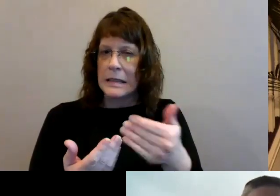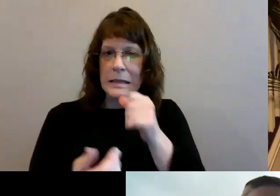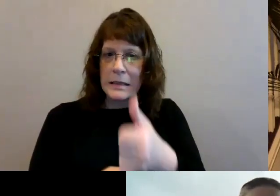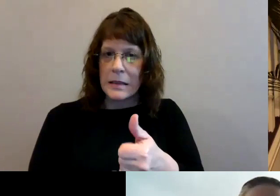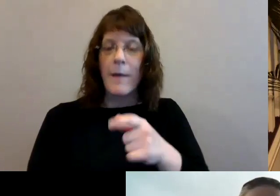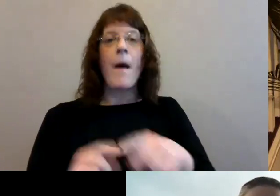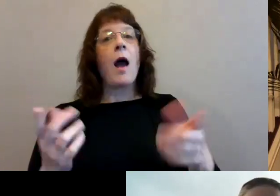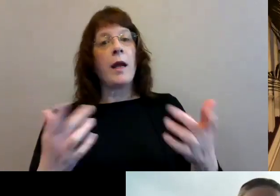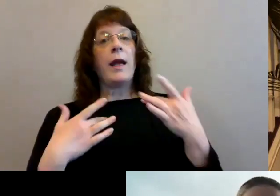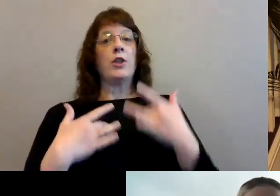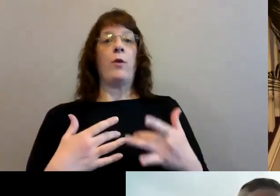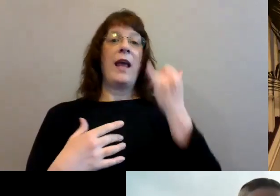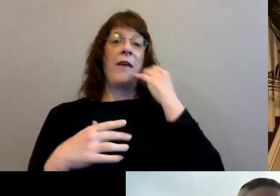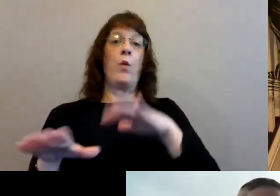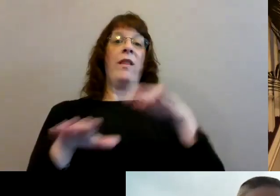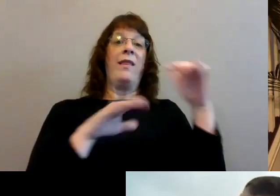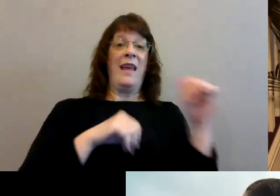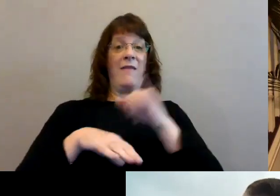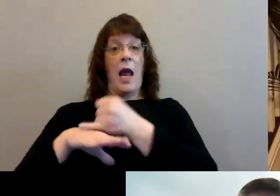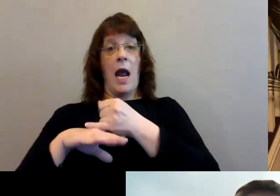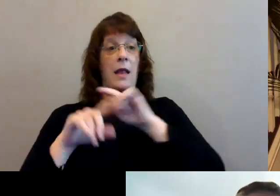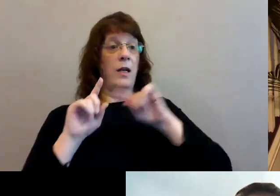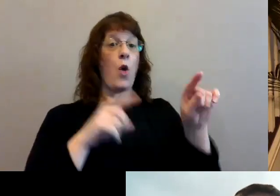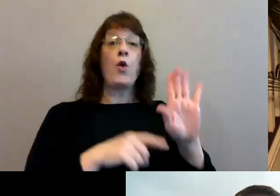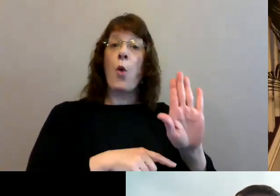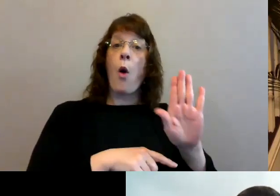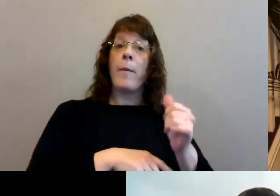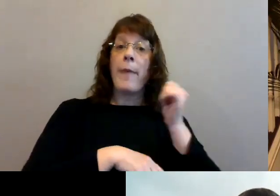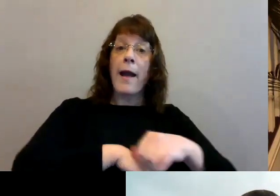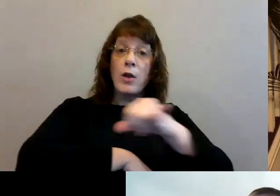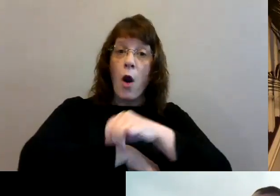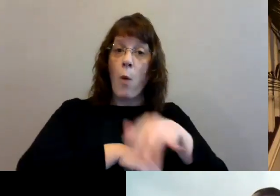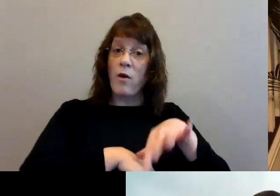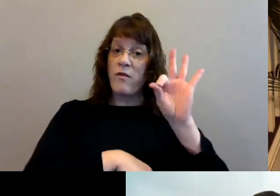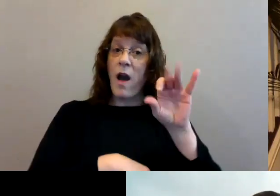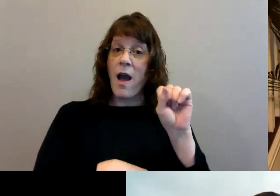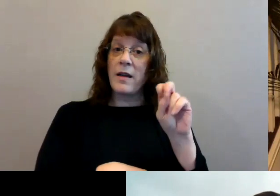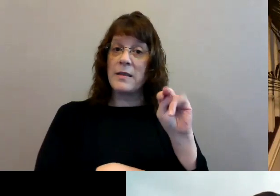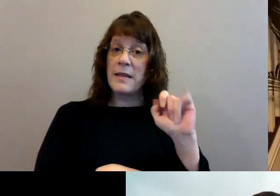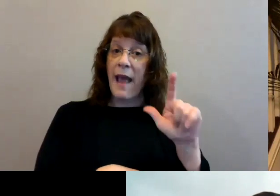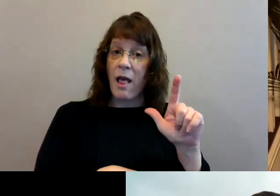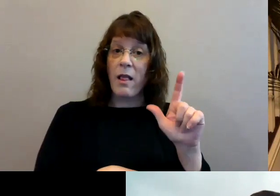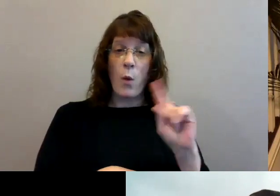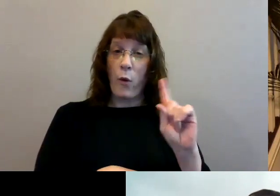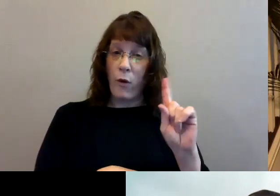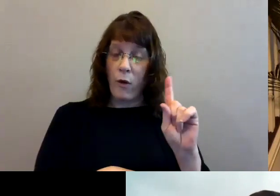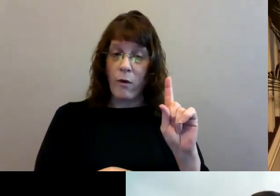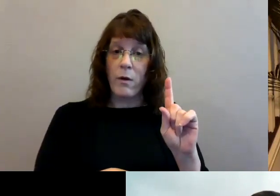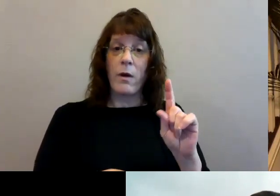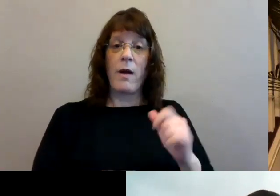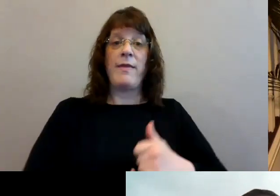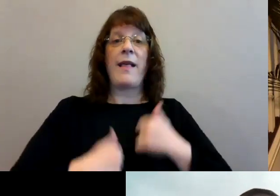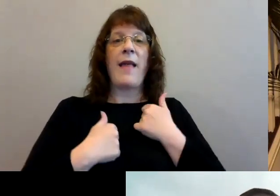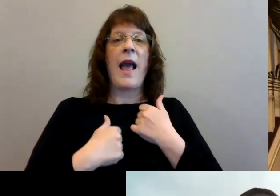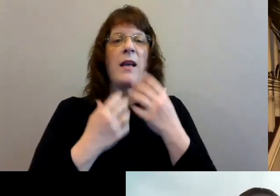generally, if we step out of Galapagos and you're in your own backyard and you want to find snails, they like humid